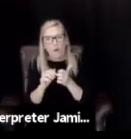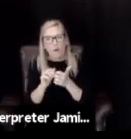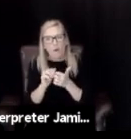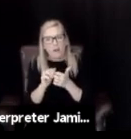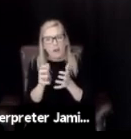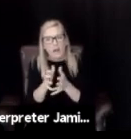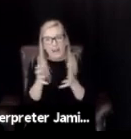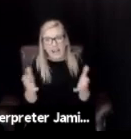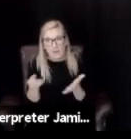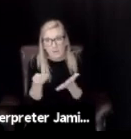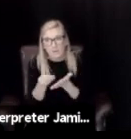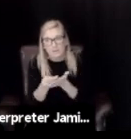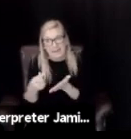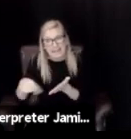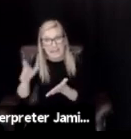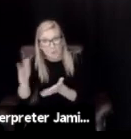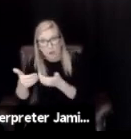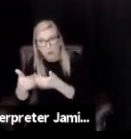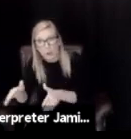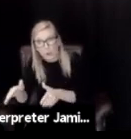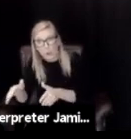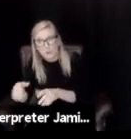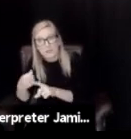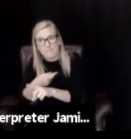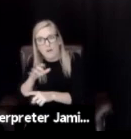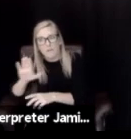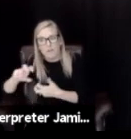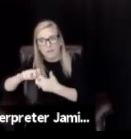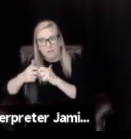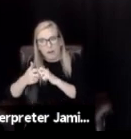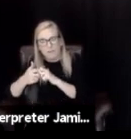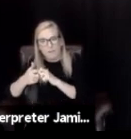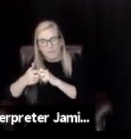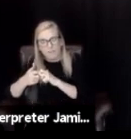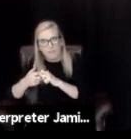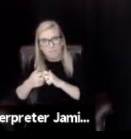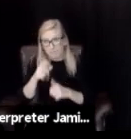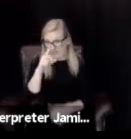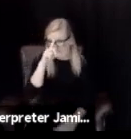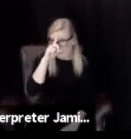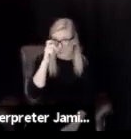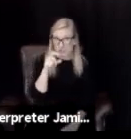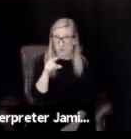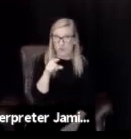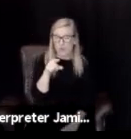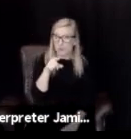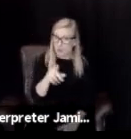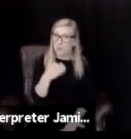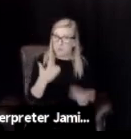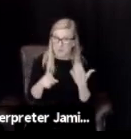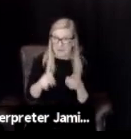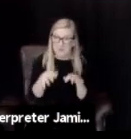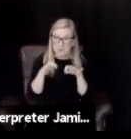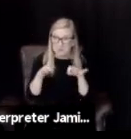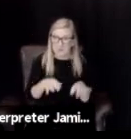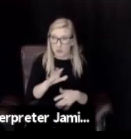much money they're losing as a result of the problem that they have, right? Because you may have to justify the